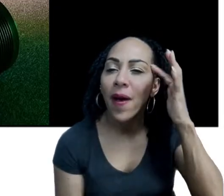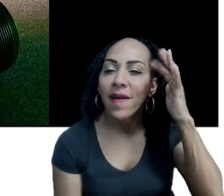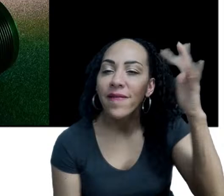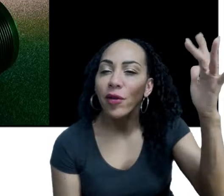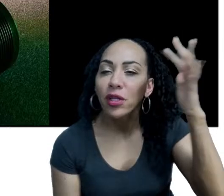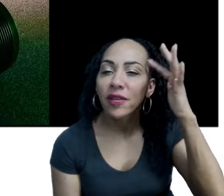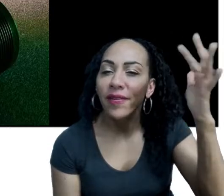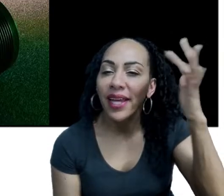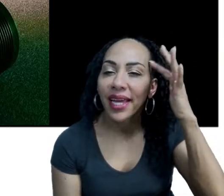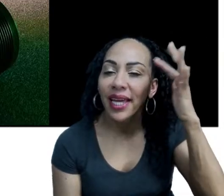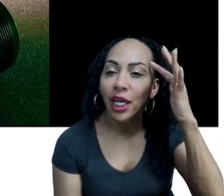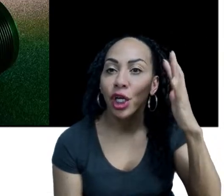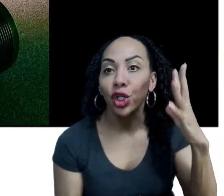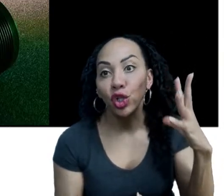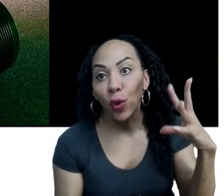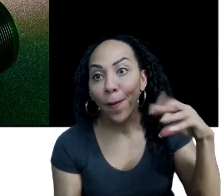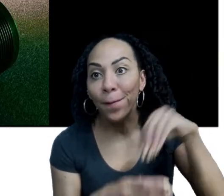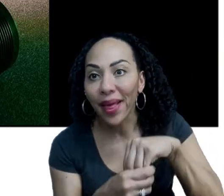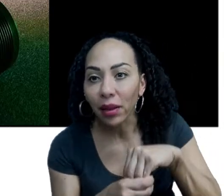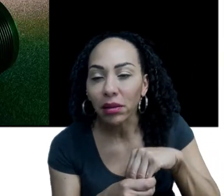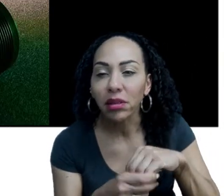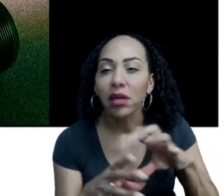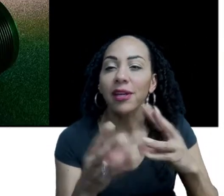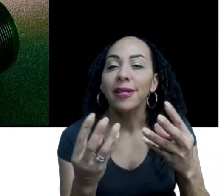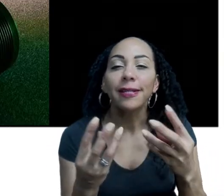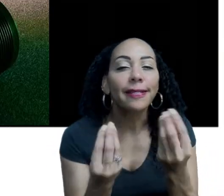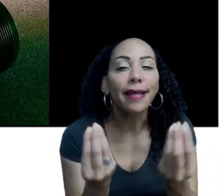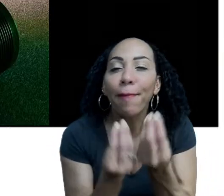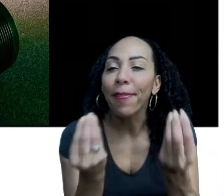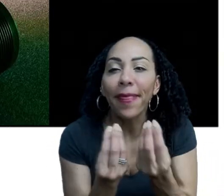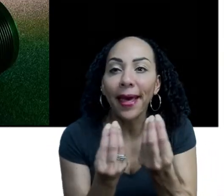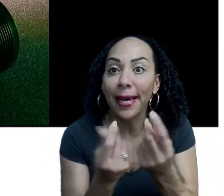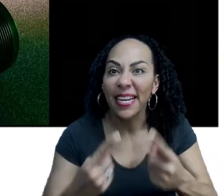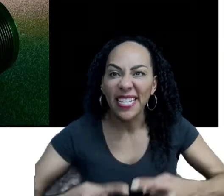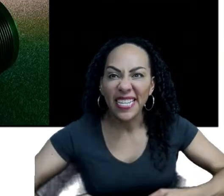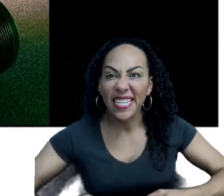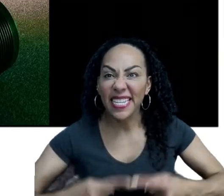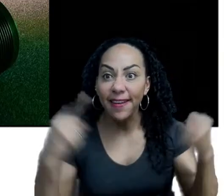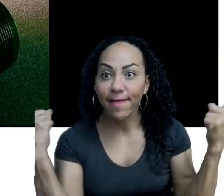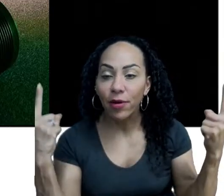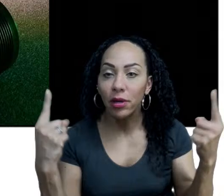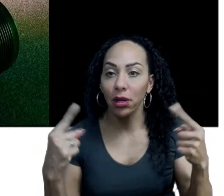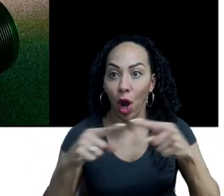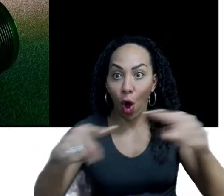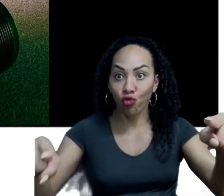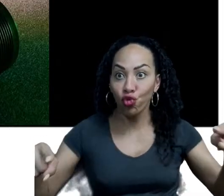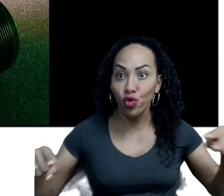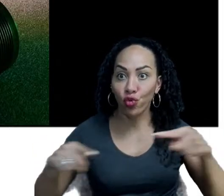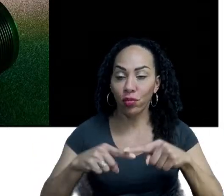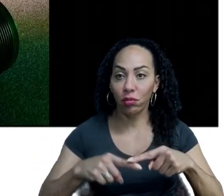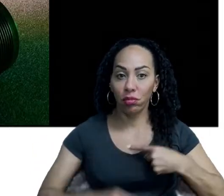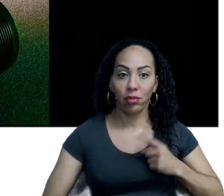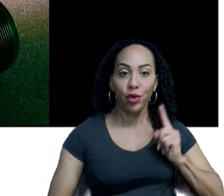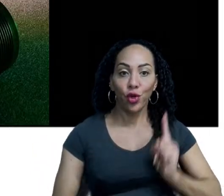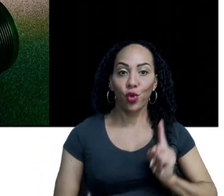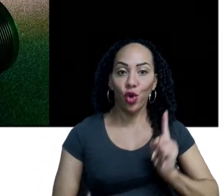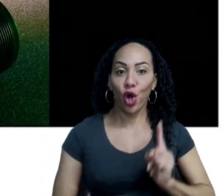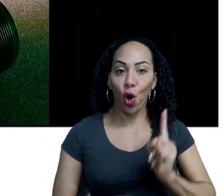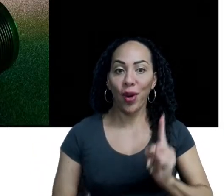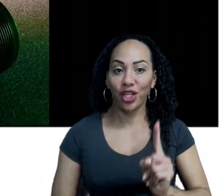build something completely different and completely new, a room that someone could come into, and no matter where they